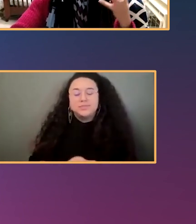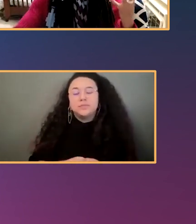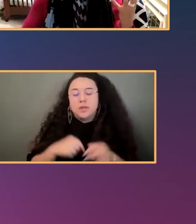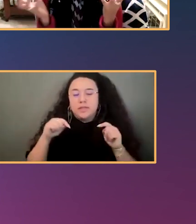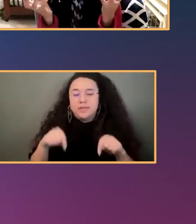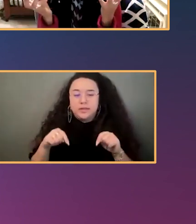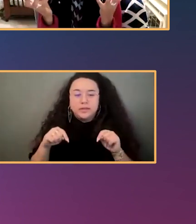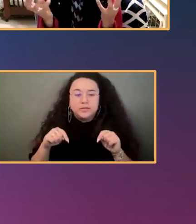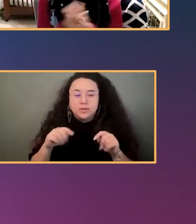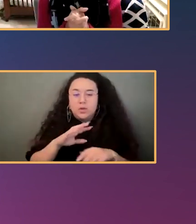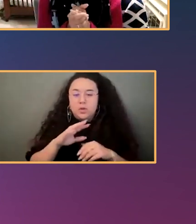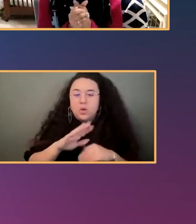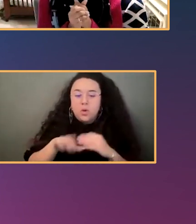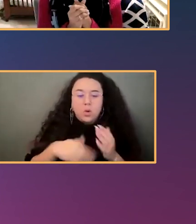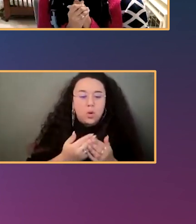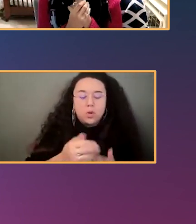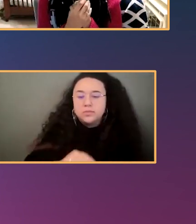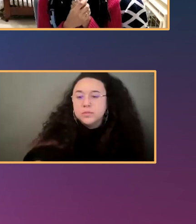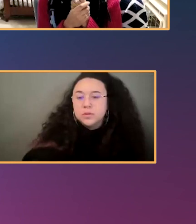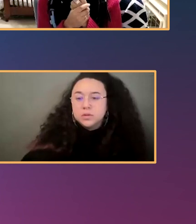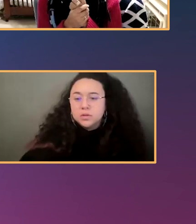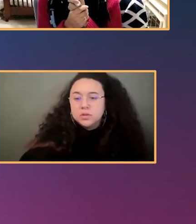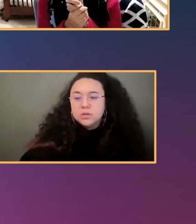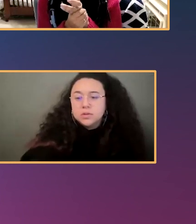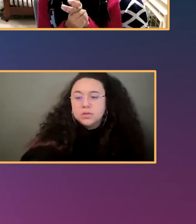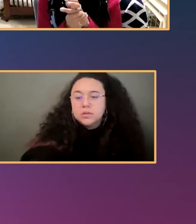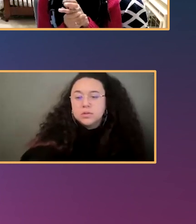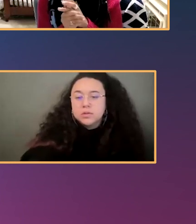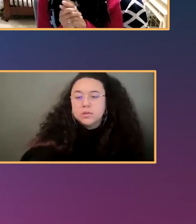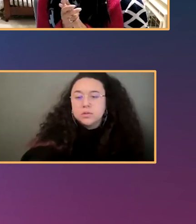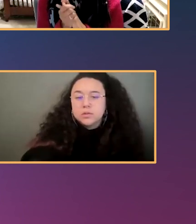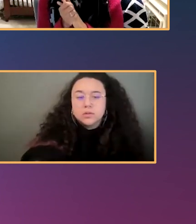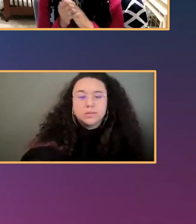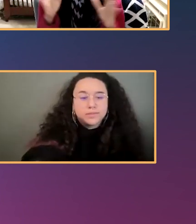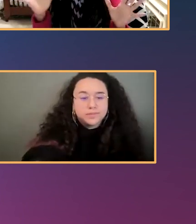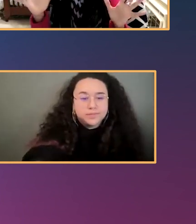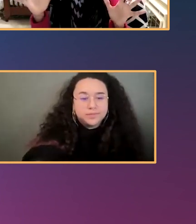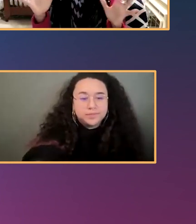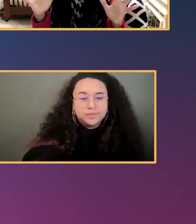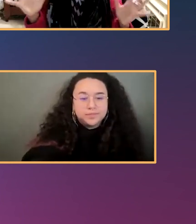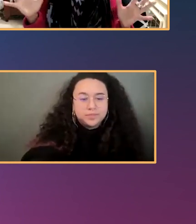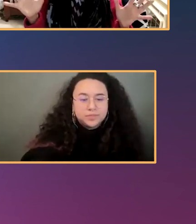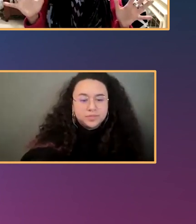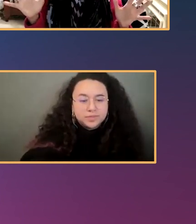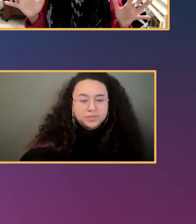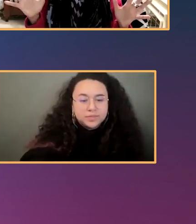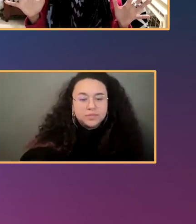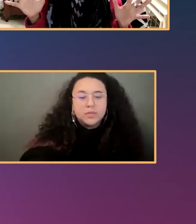this cold December day here in Seattle, Washington. We have